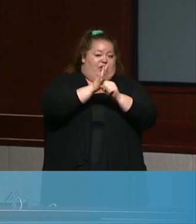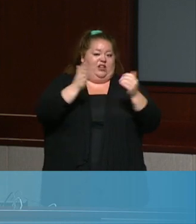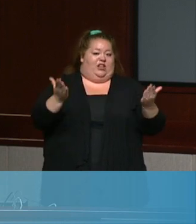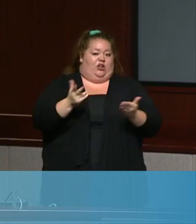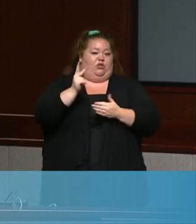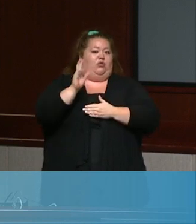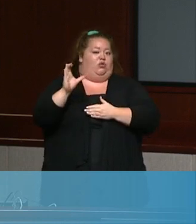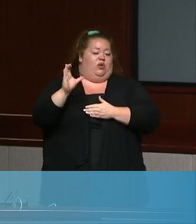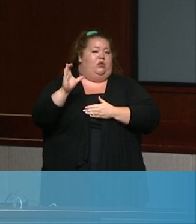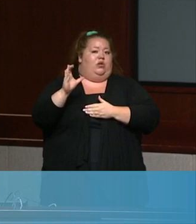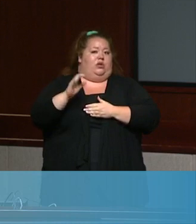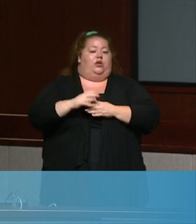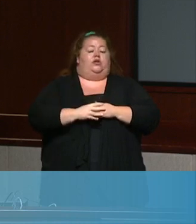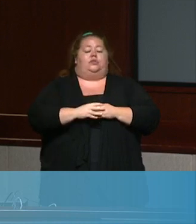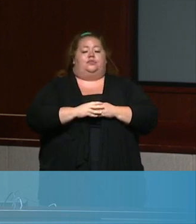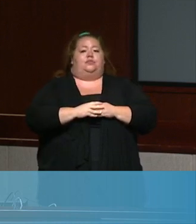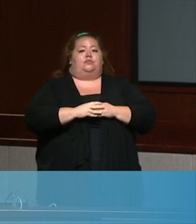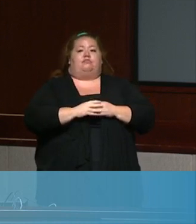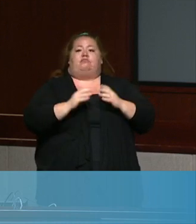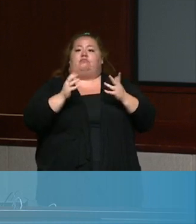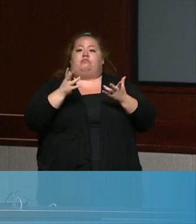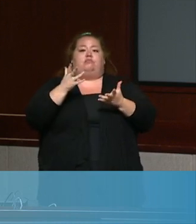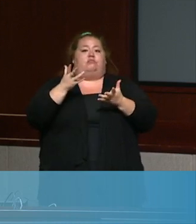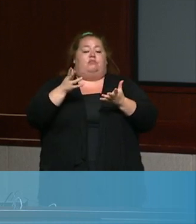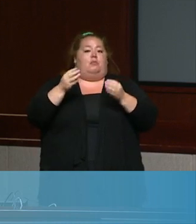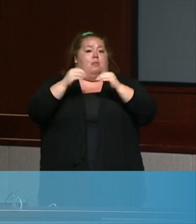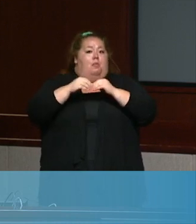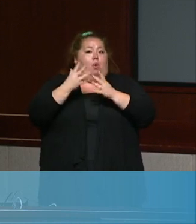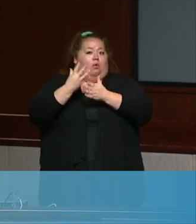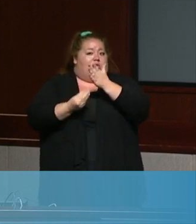County residents and no additional deaths.